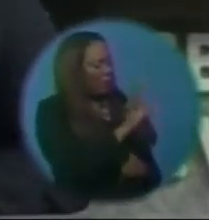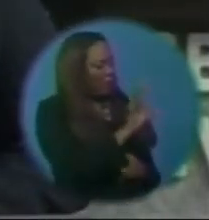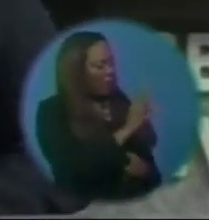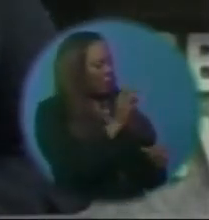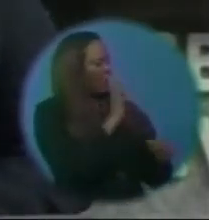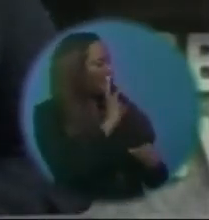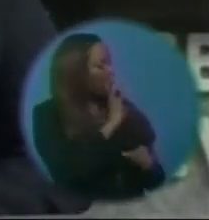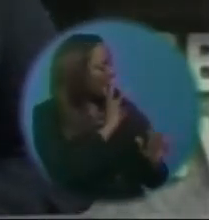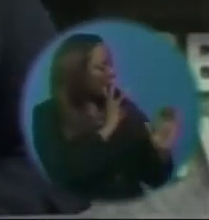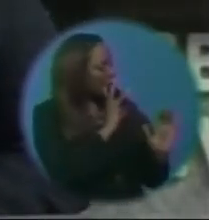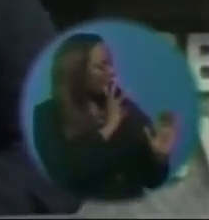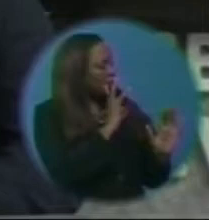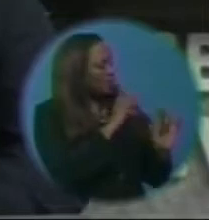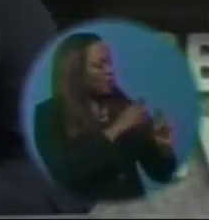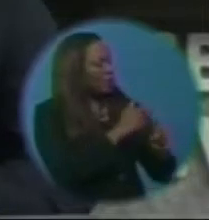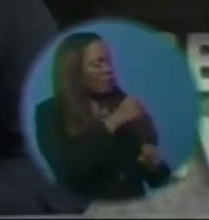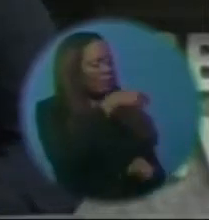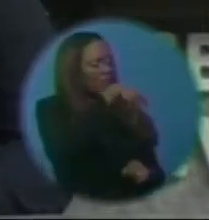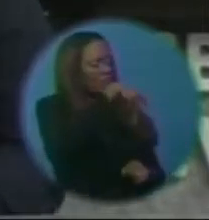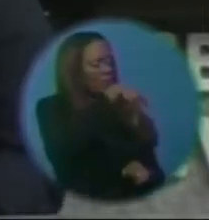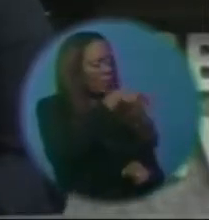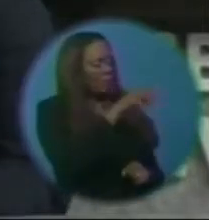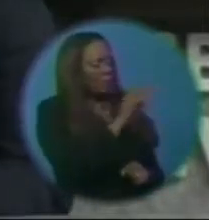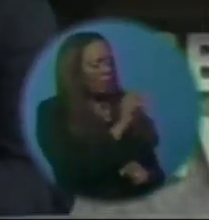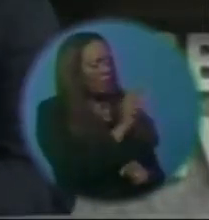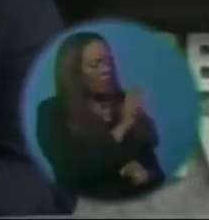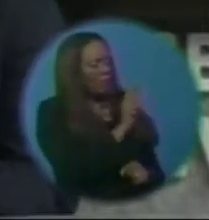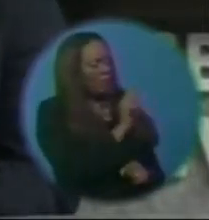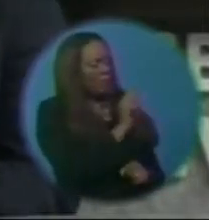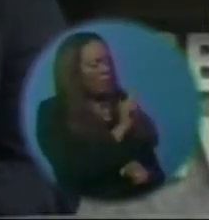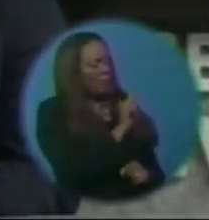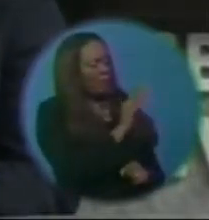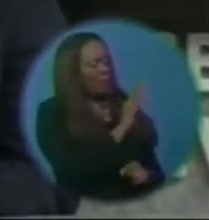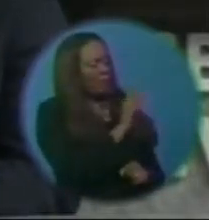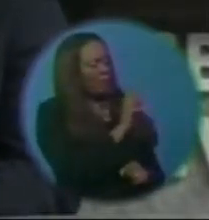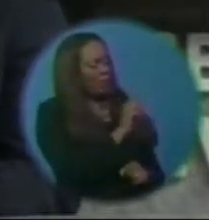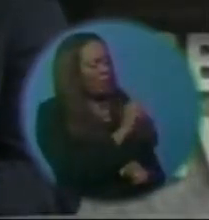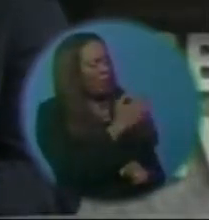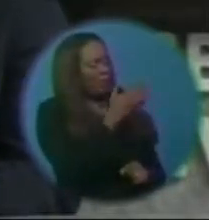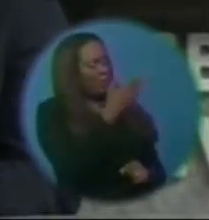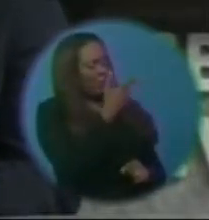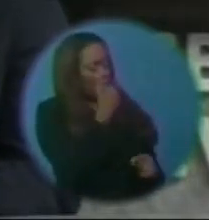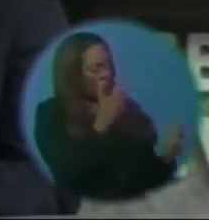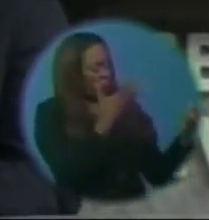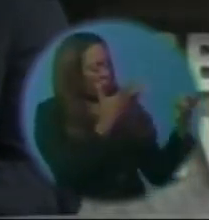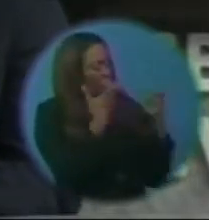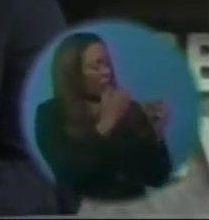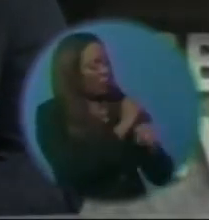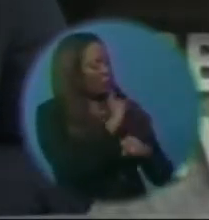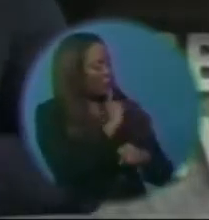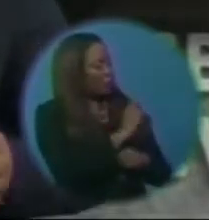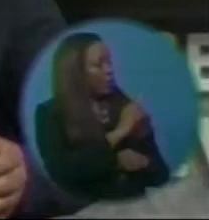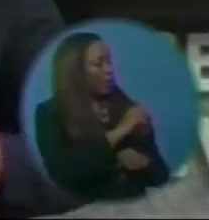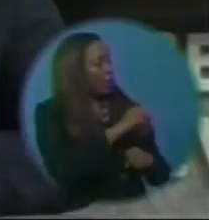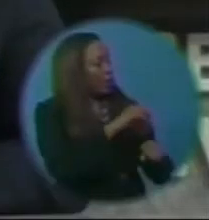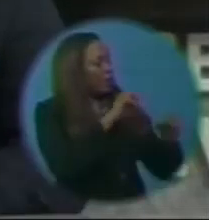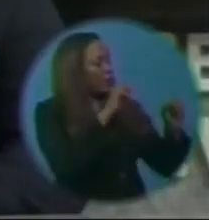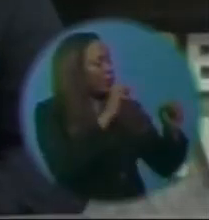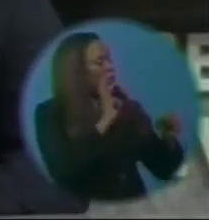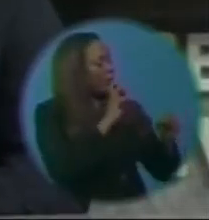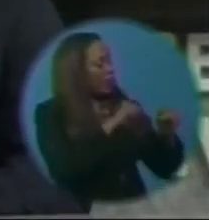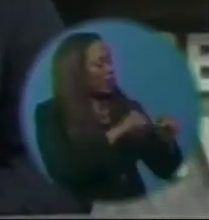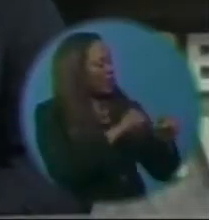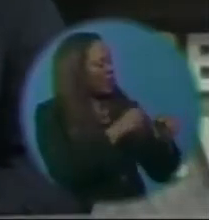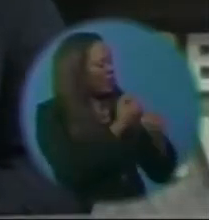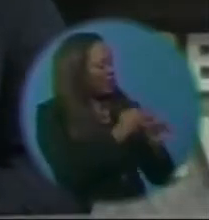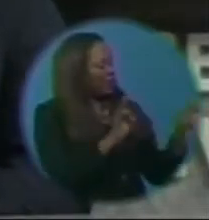gets thrown into or finds its way into the sewage line. Once we can do that, about an hour after we turn off